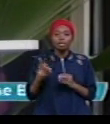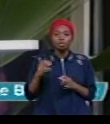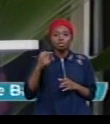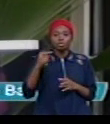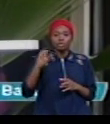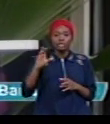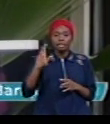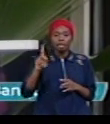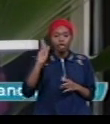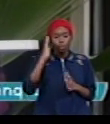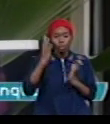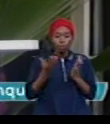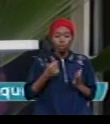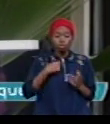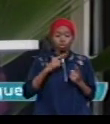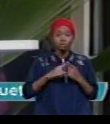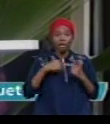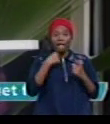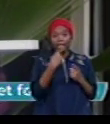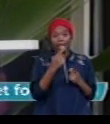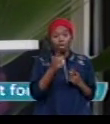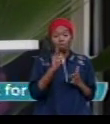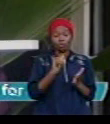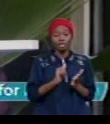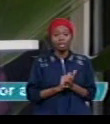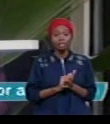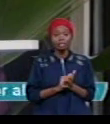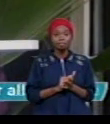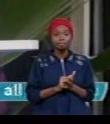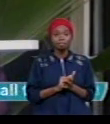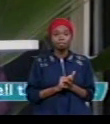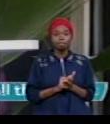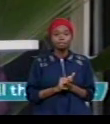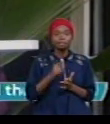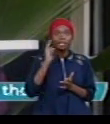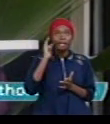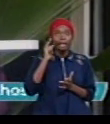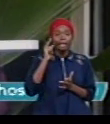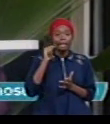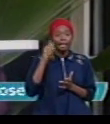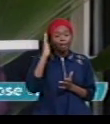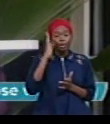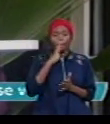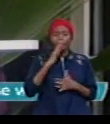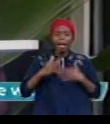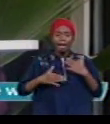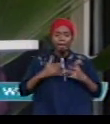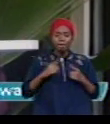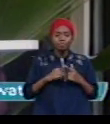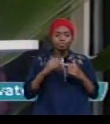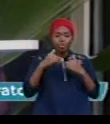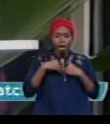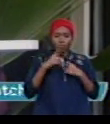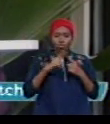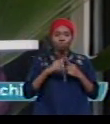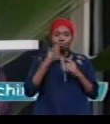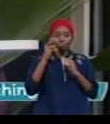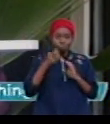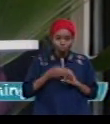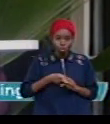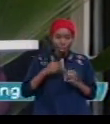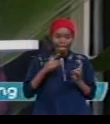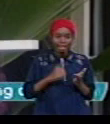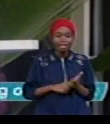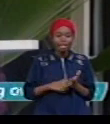me to tell you that he'd be delighted to have you to join this special